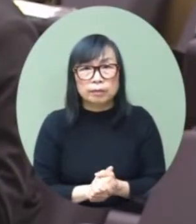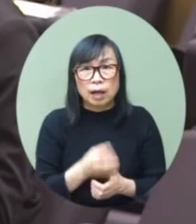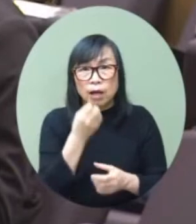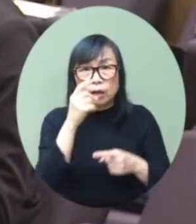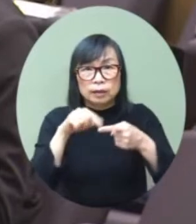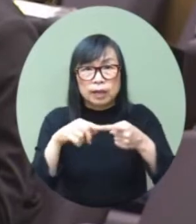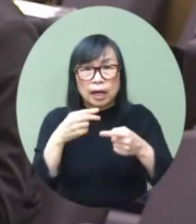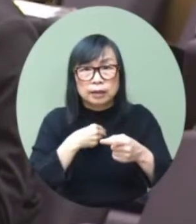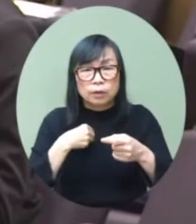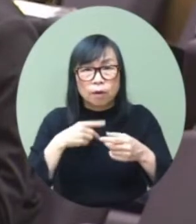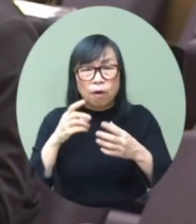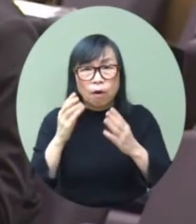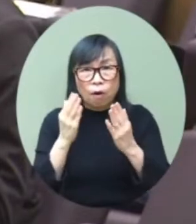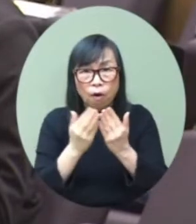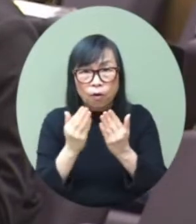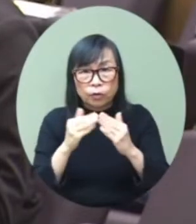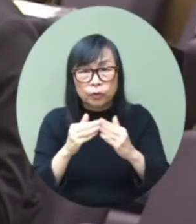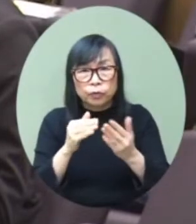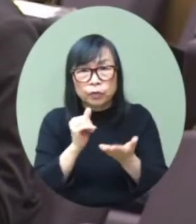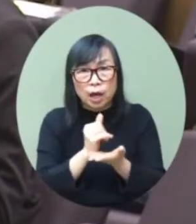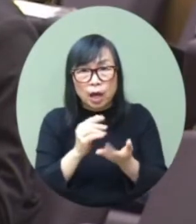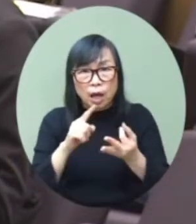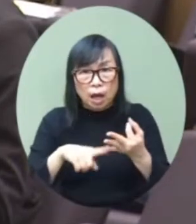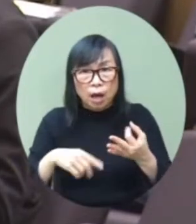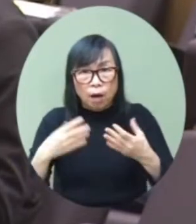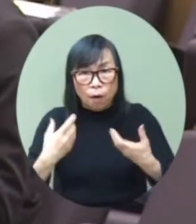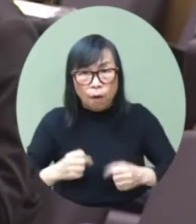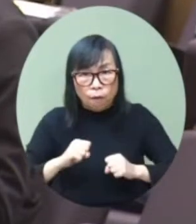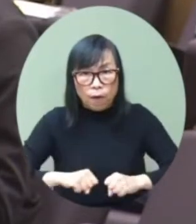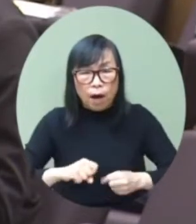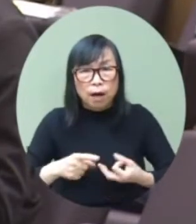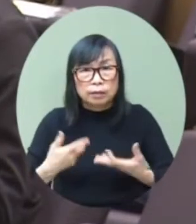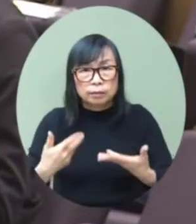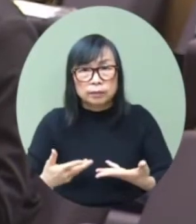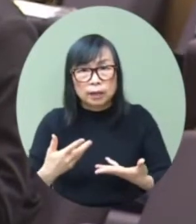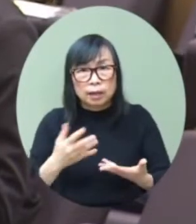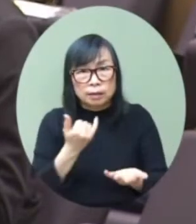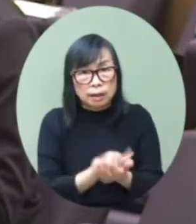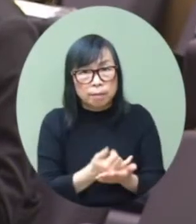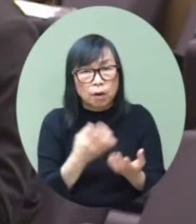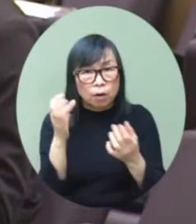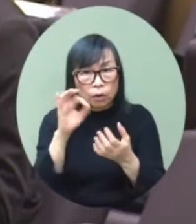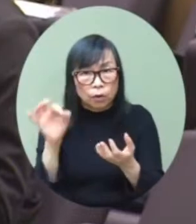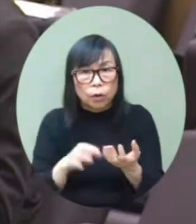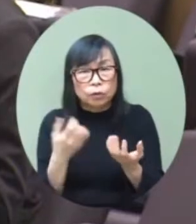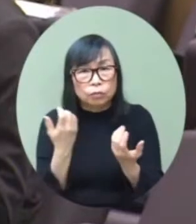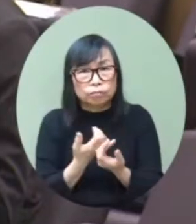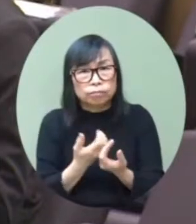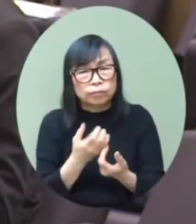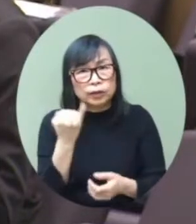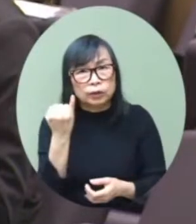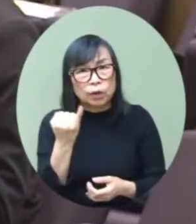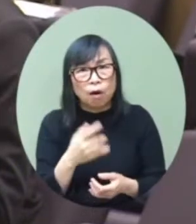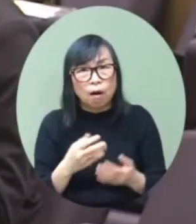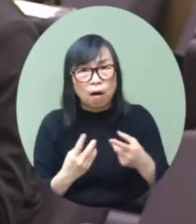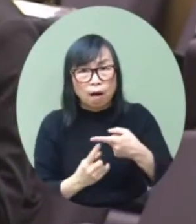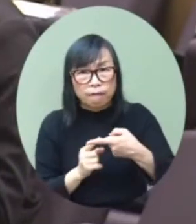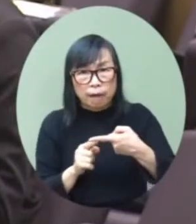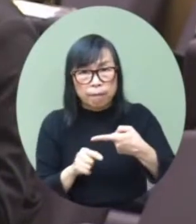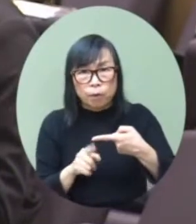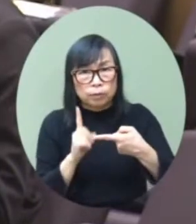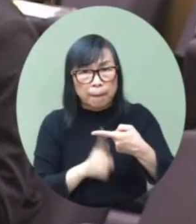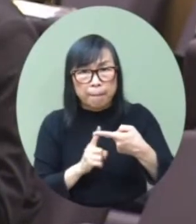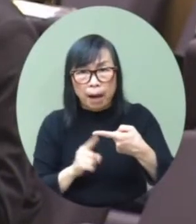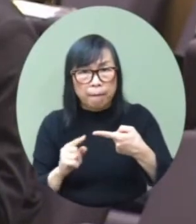public? The Hong Kong U Medical School's Professor Ivan Hong mentions that the calculation of the death rate is